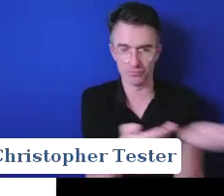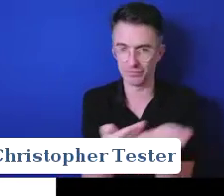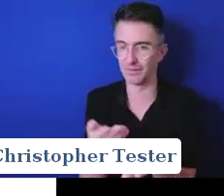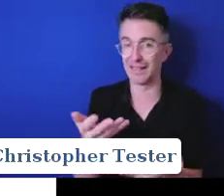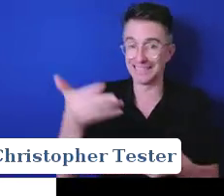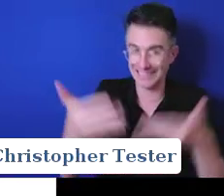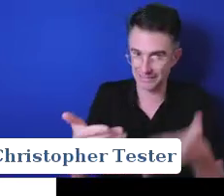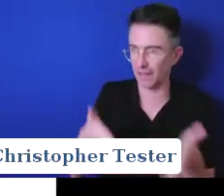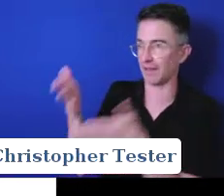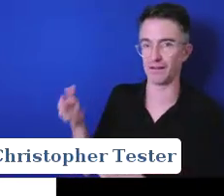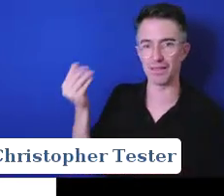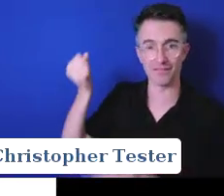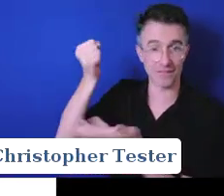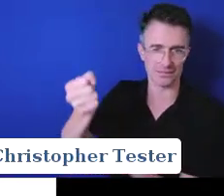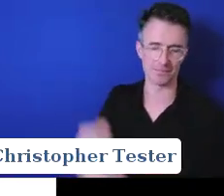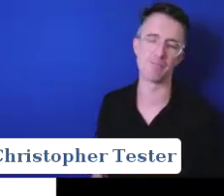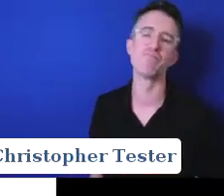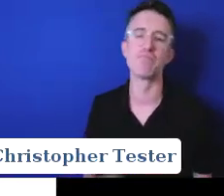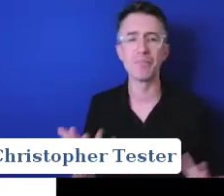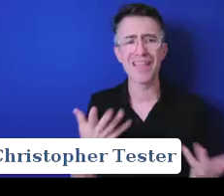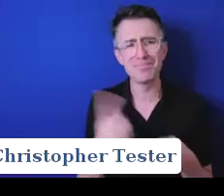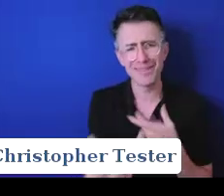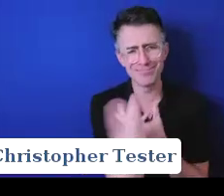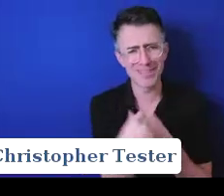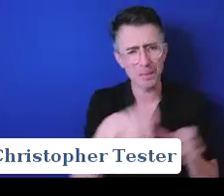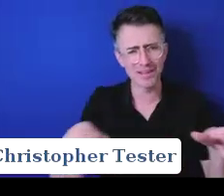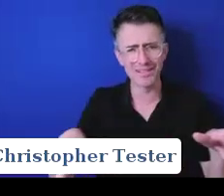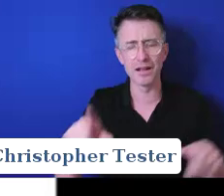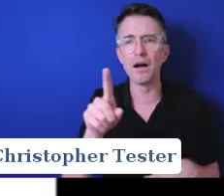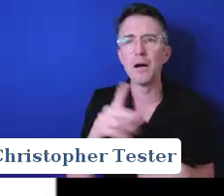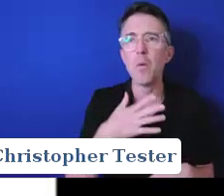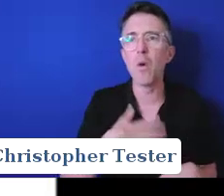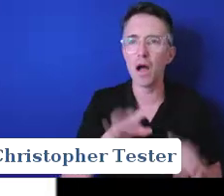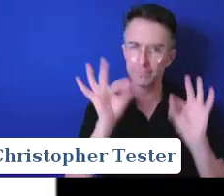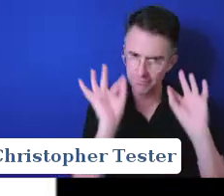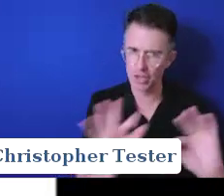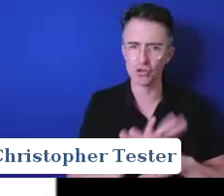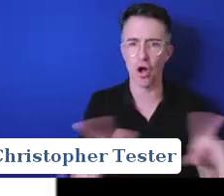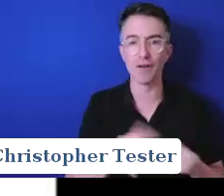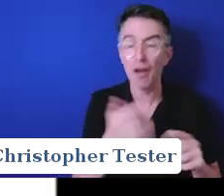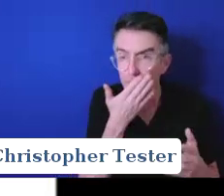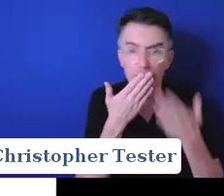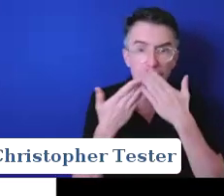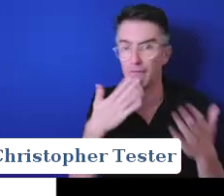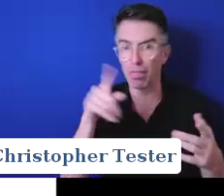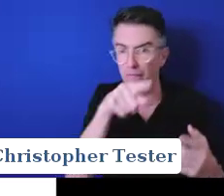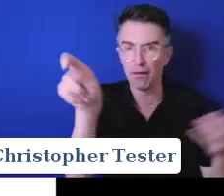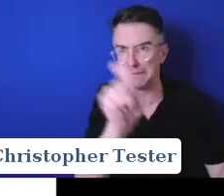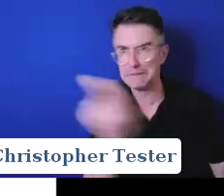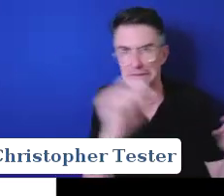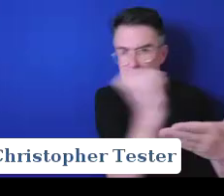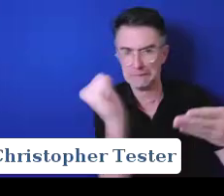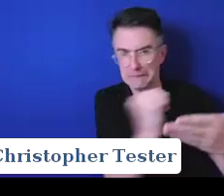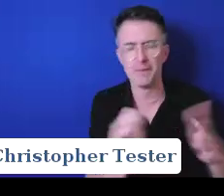inclusion errors. And why I'm thanking you for bringing this complexity, because I would like all of us to think about how we can